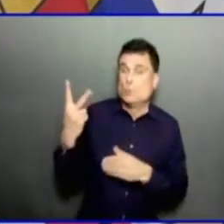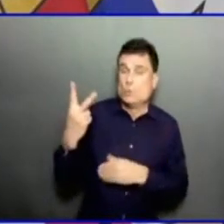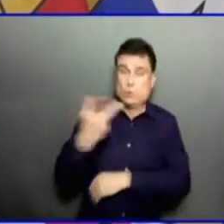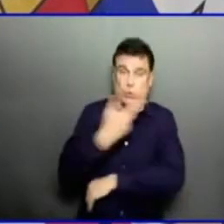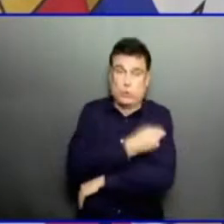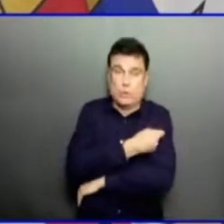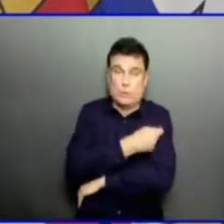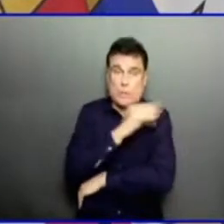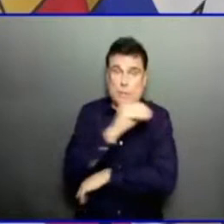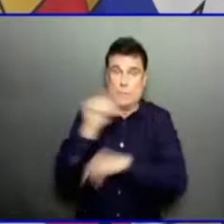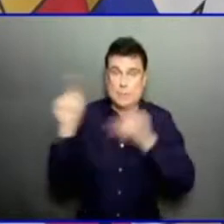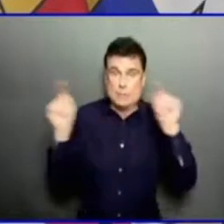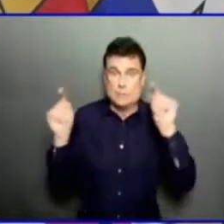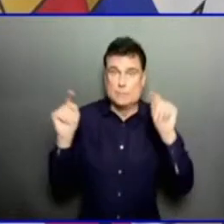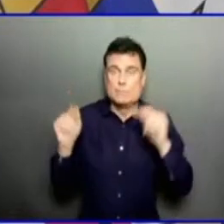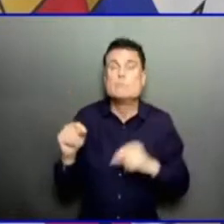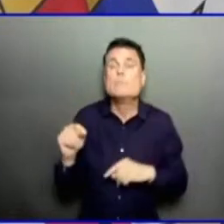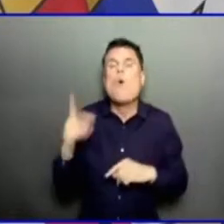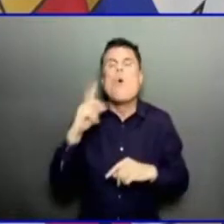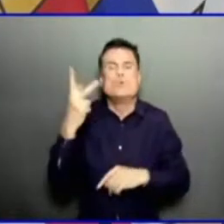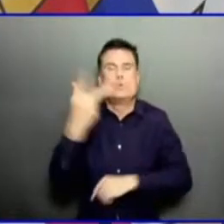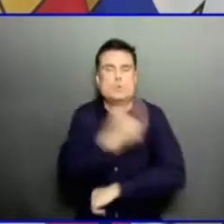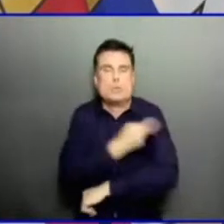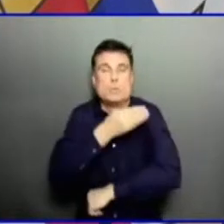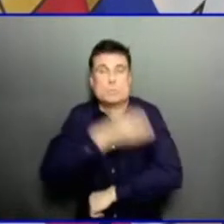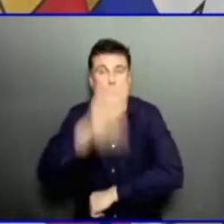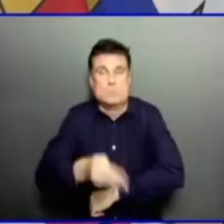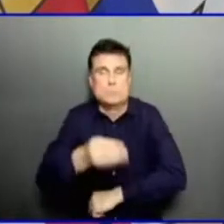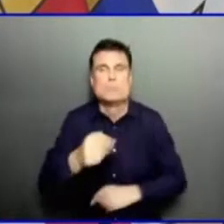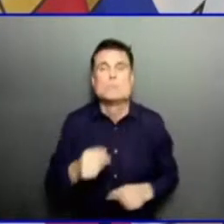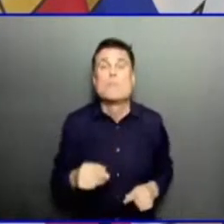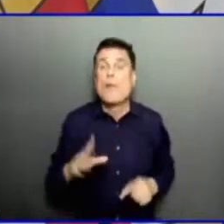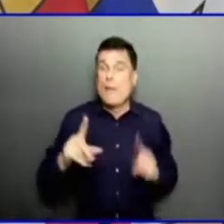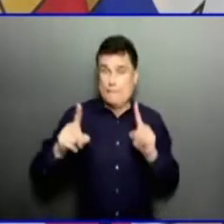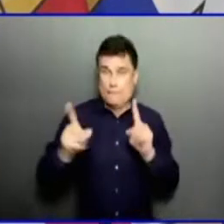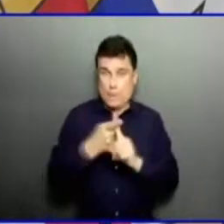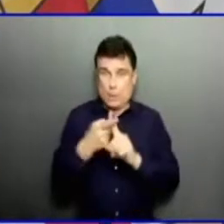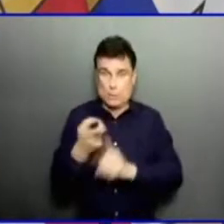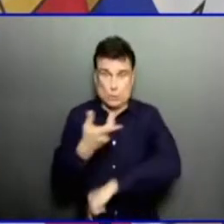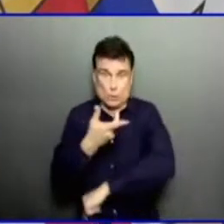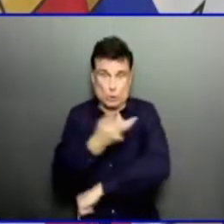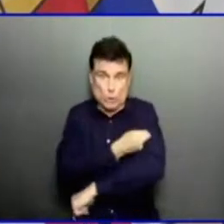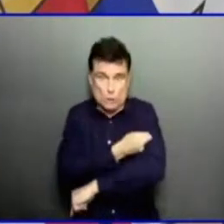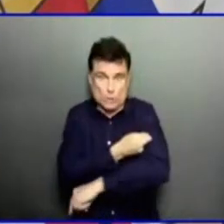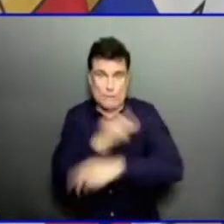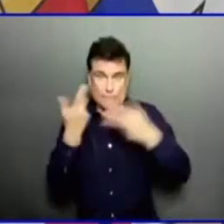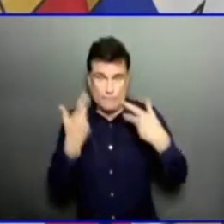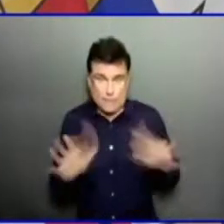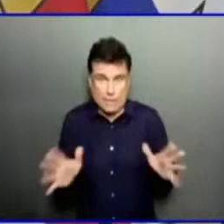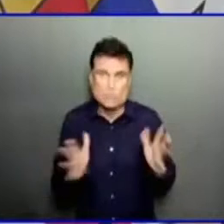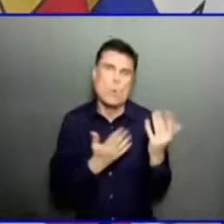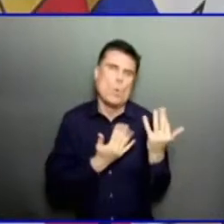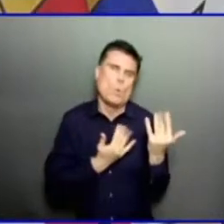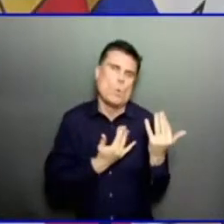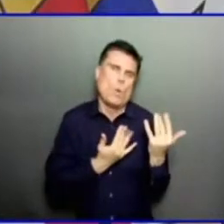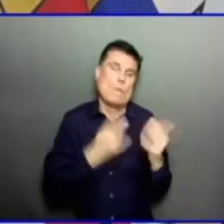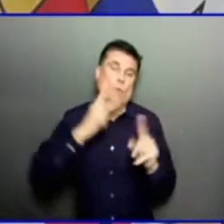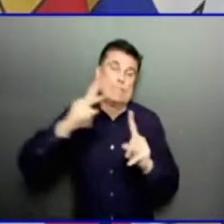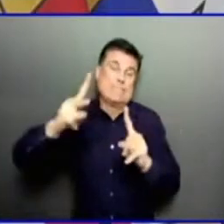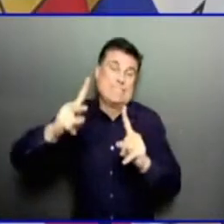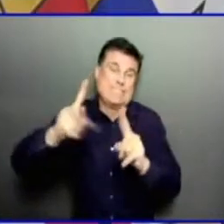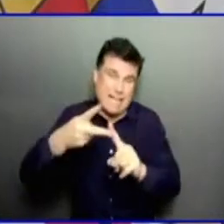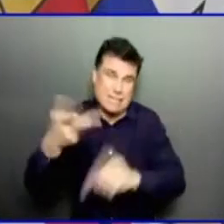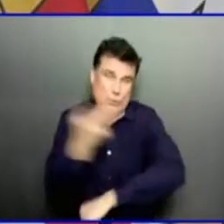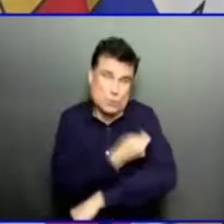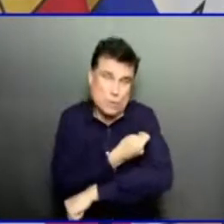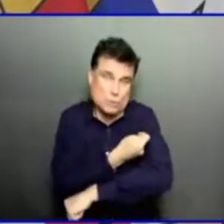first dose and you haven't gotten your second dose yet, do we know what kind of immunity you